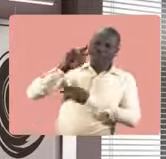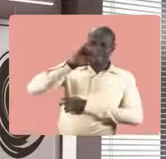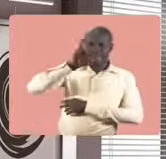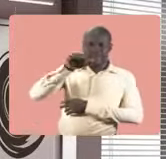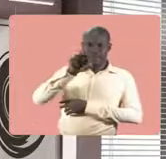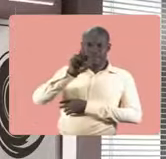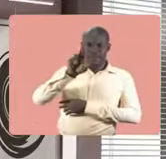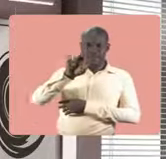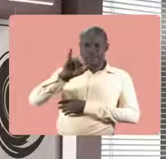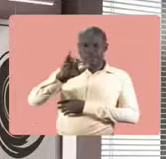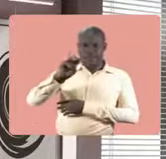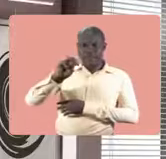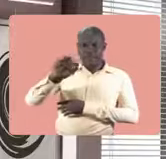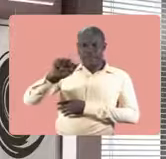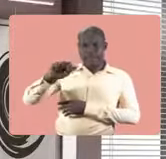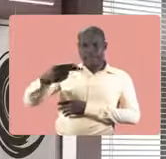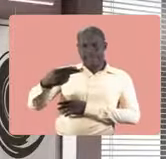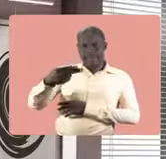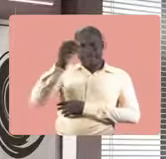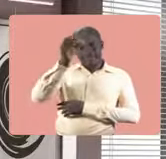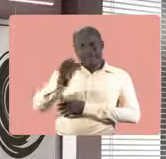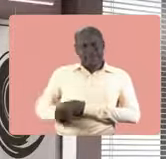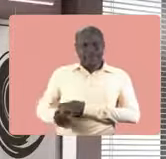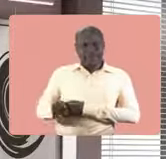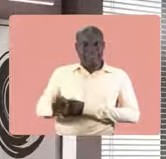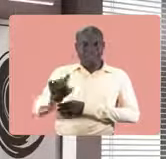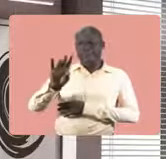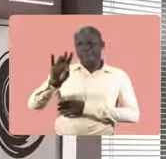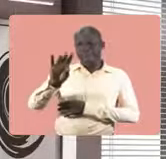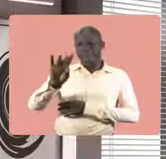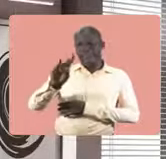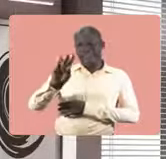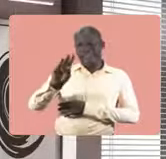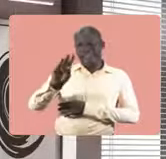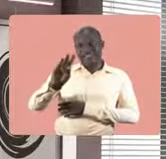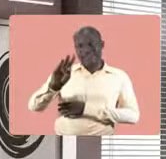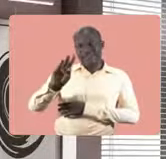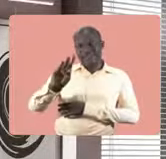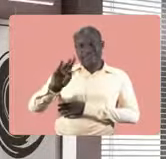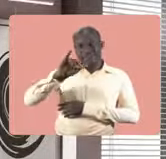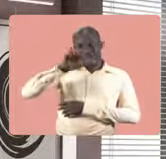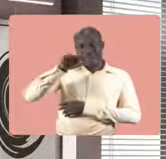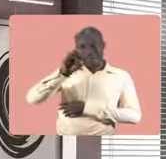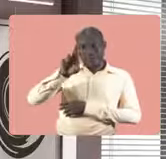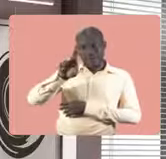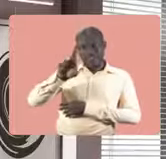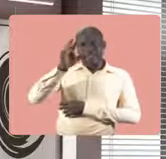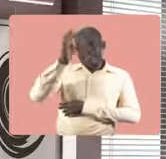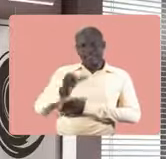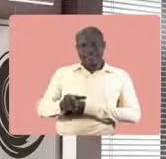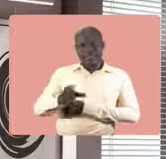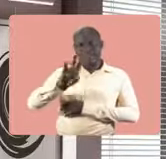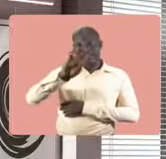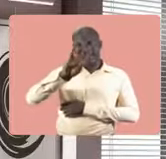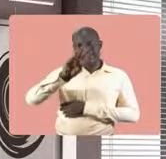Jeremiah ningumano, eti edunson. Jeremiah chapter 17. Na